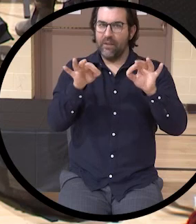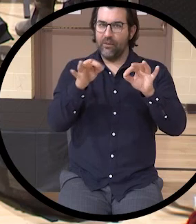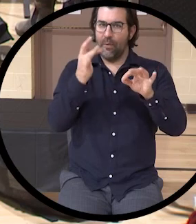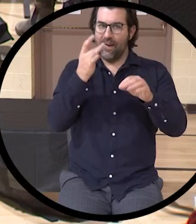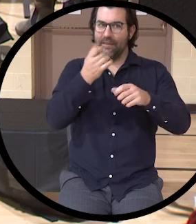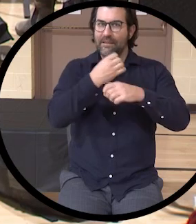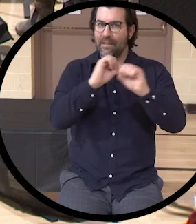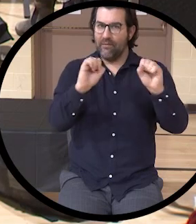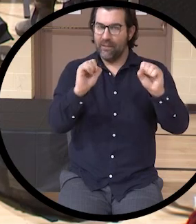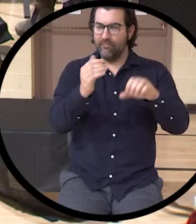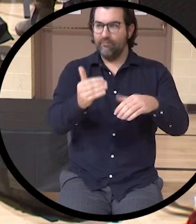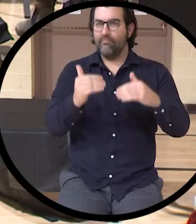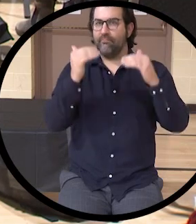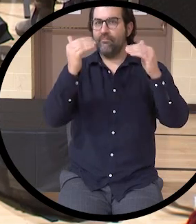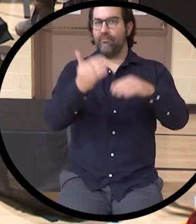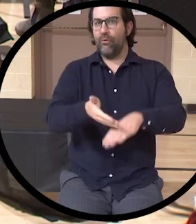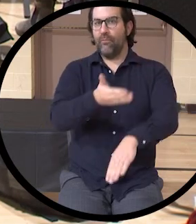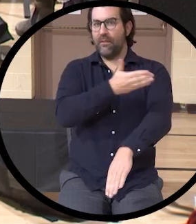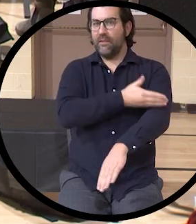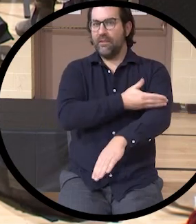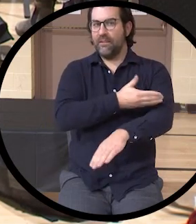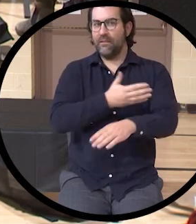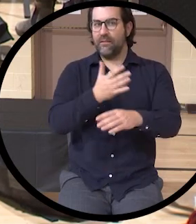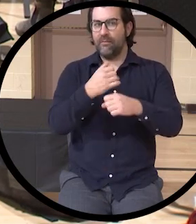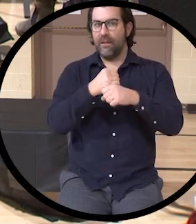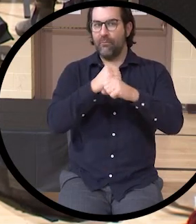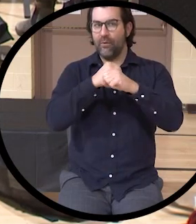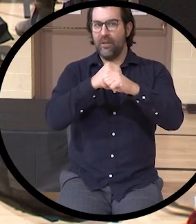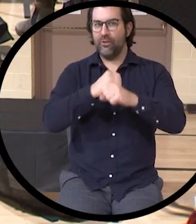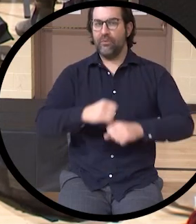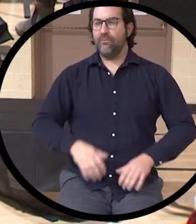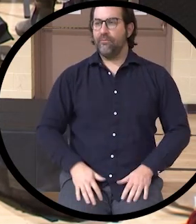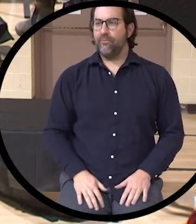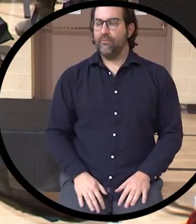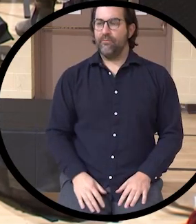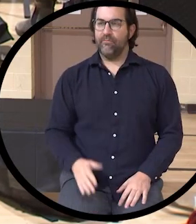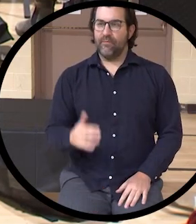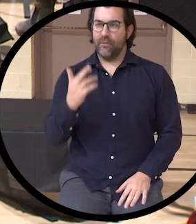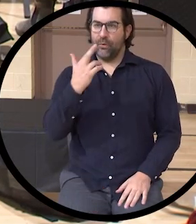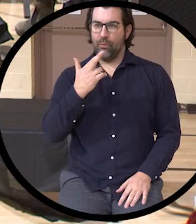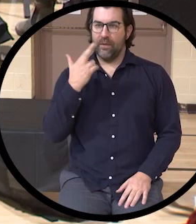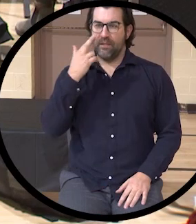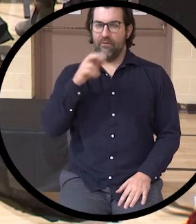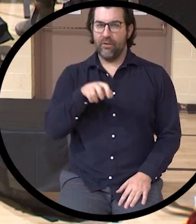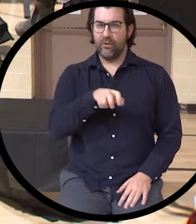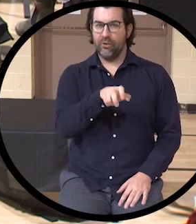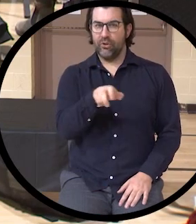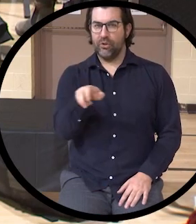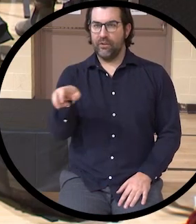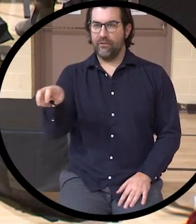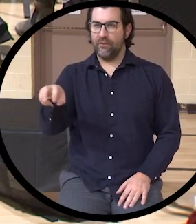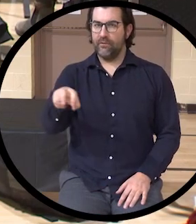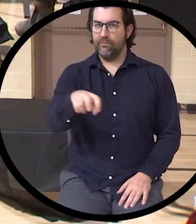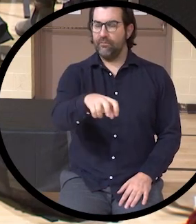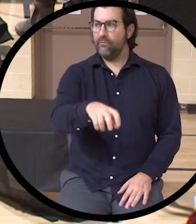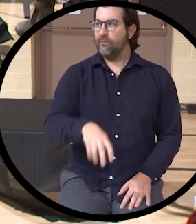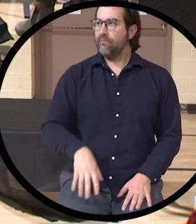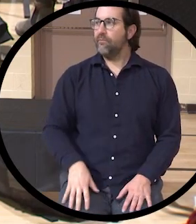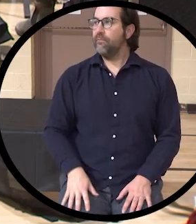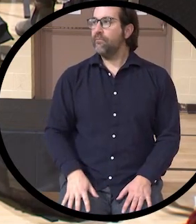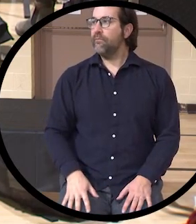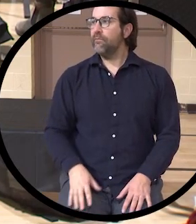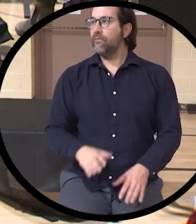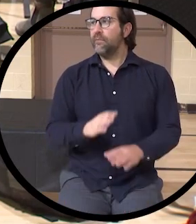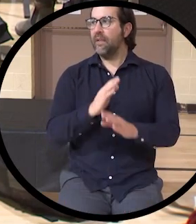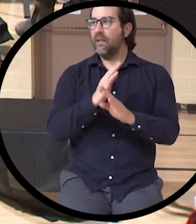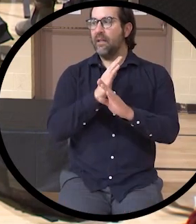can offer by creating the protection at the corners. So that's the reason for the shifts. Oh, and then, sorry, the bus conflict